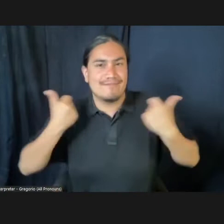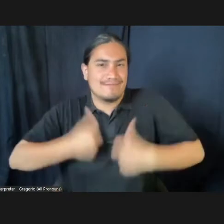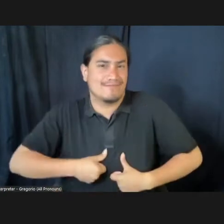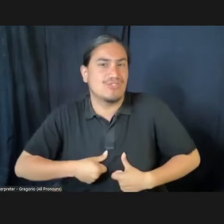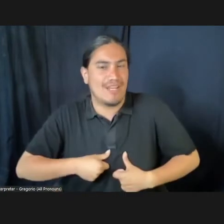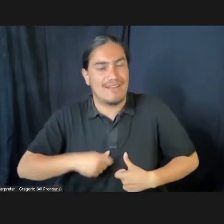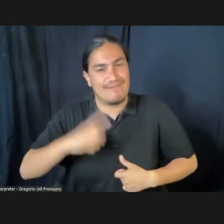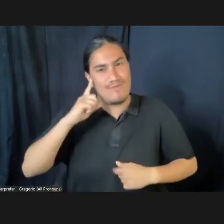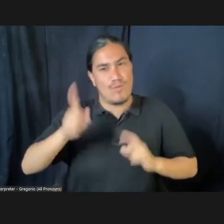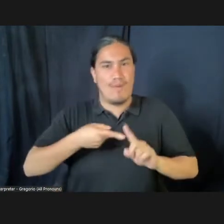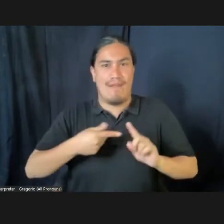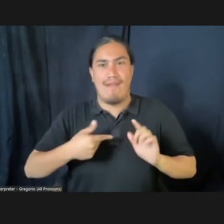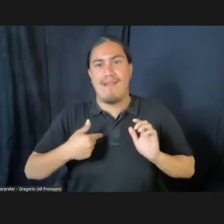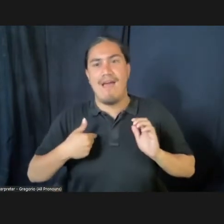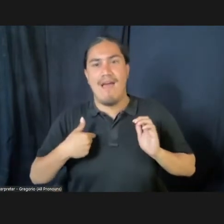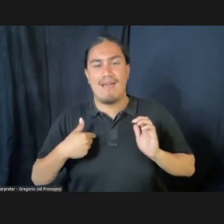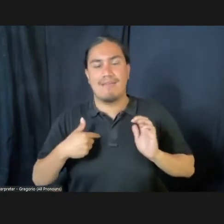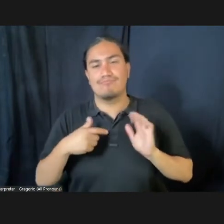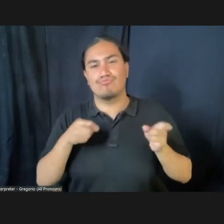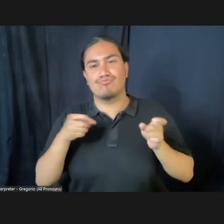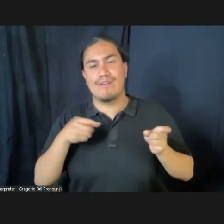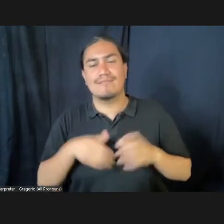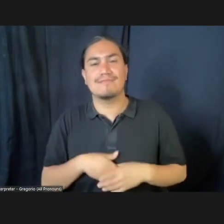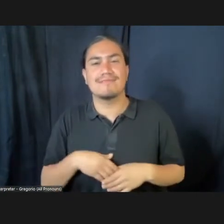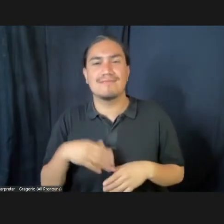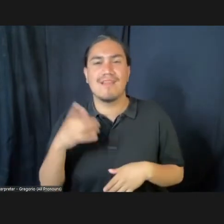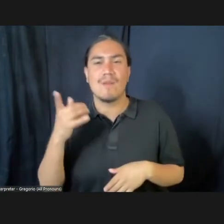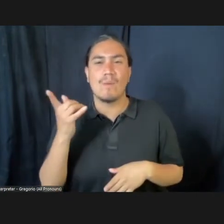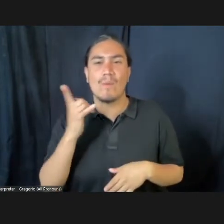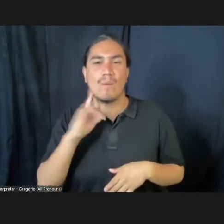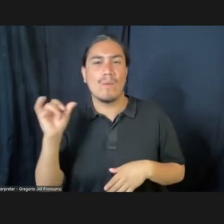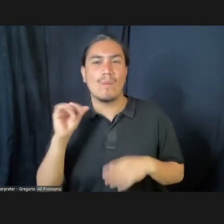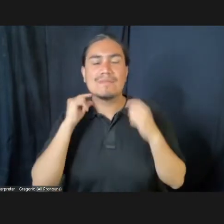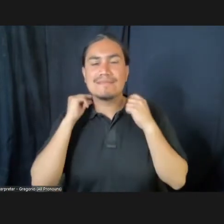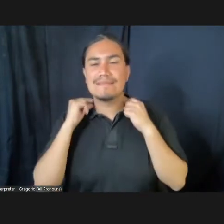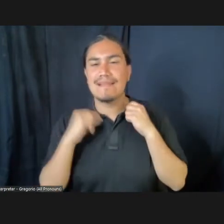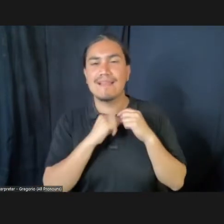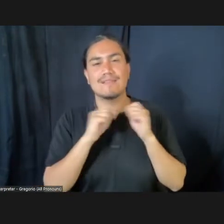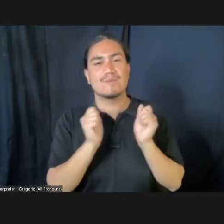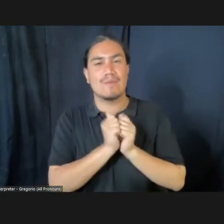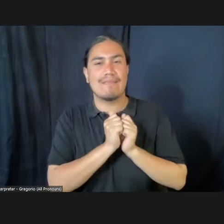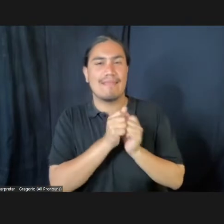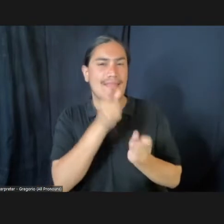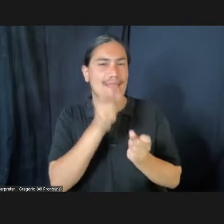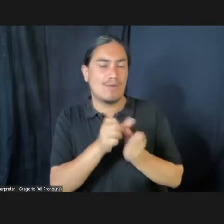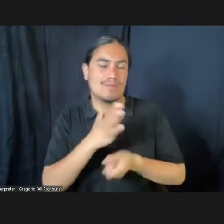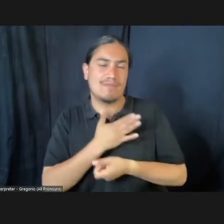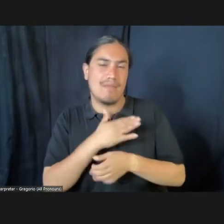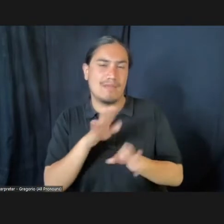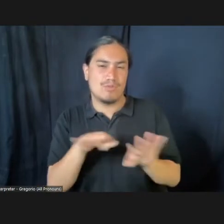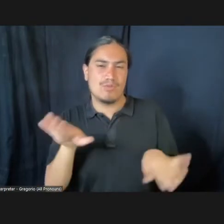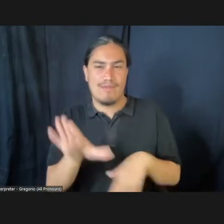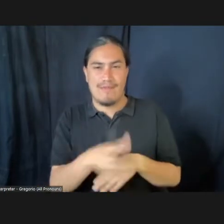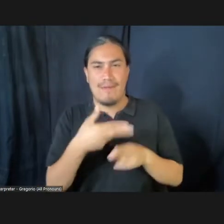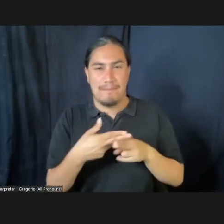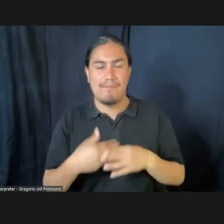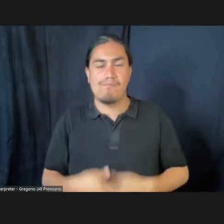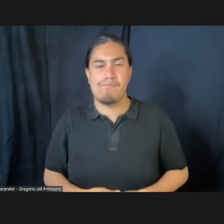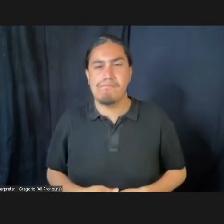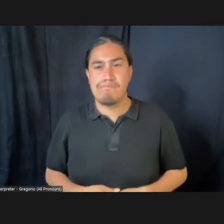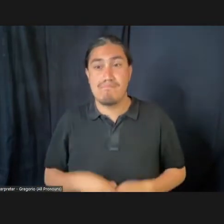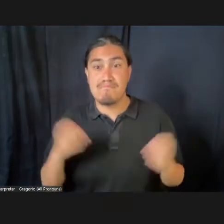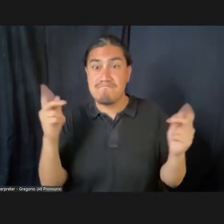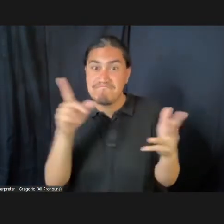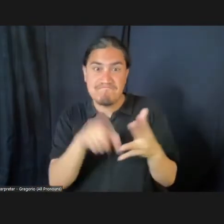directing, and a gold necklace with the initials of my children on them. All right, so I'll dive into